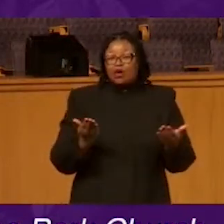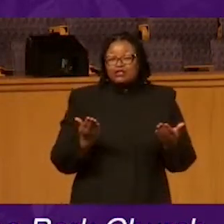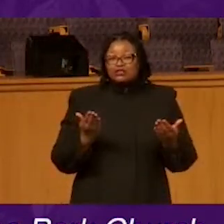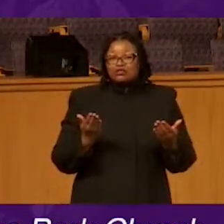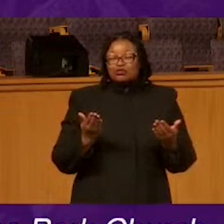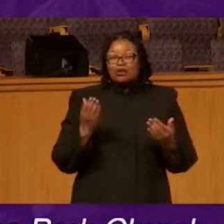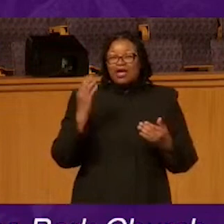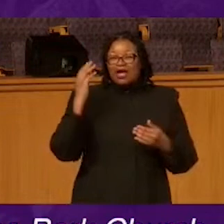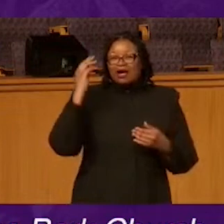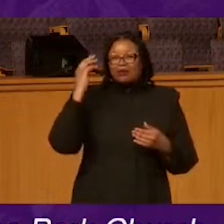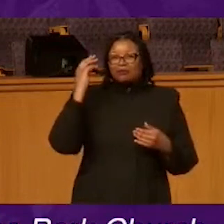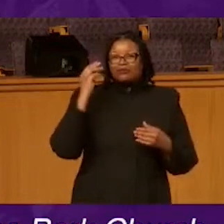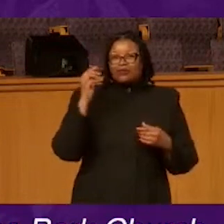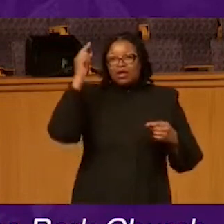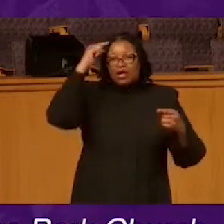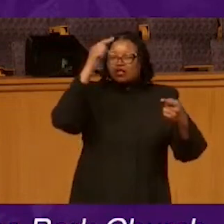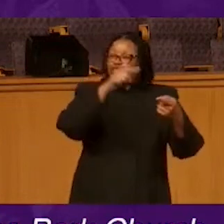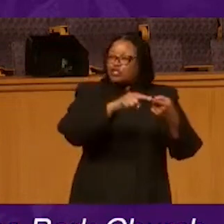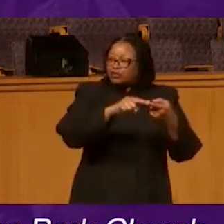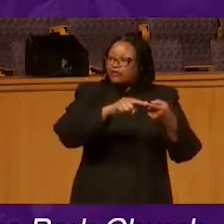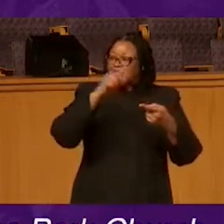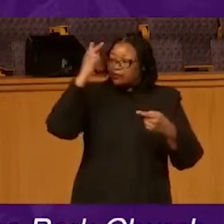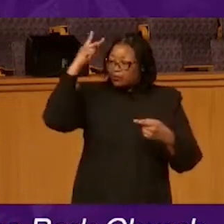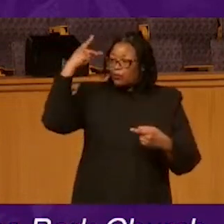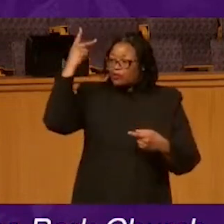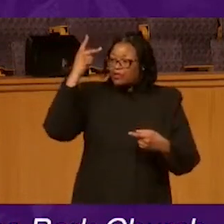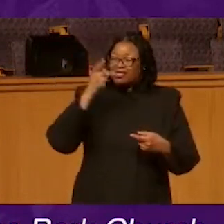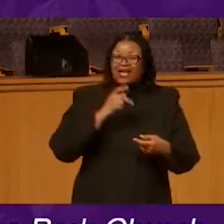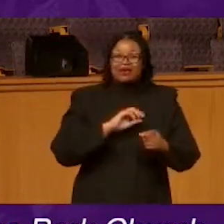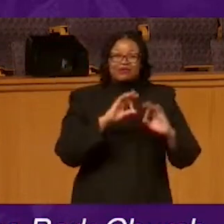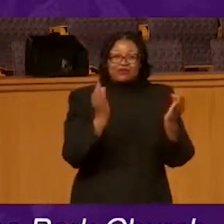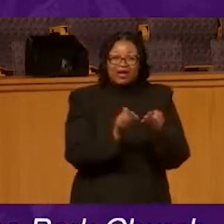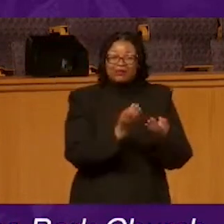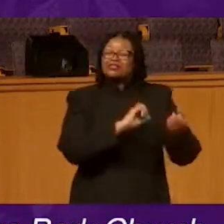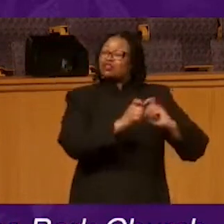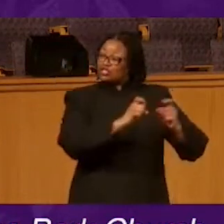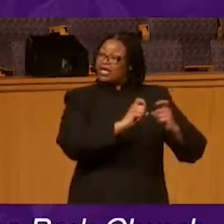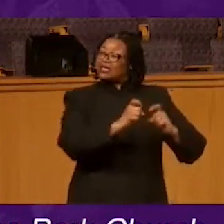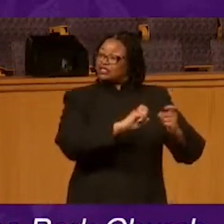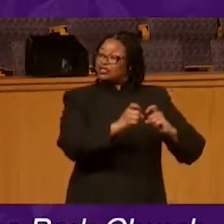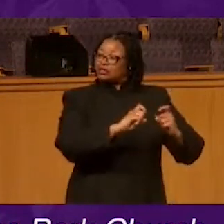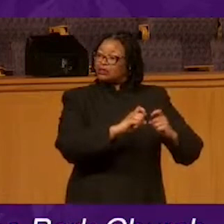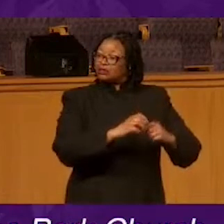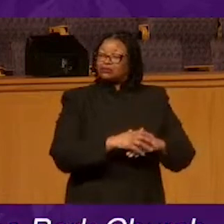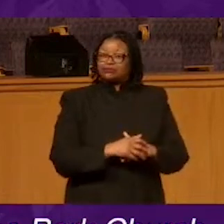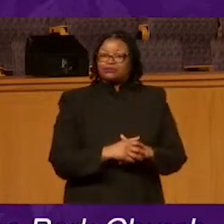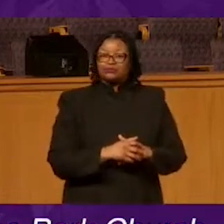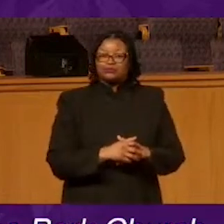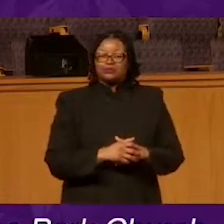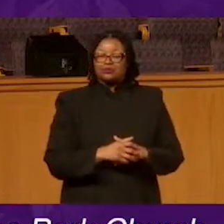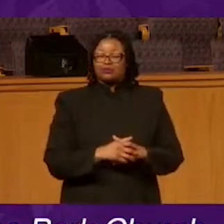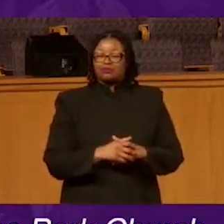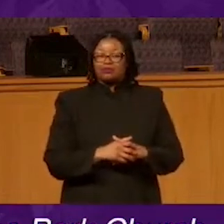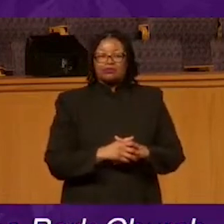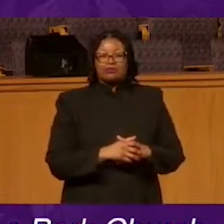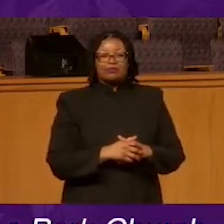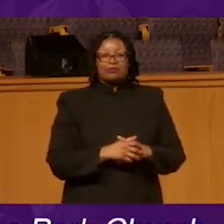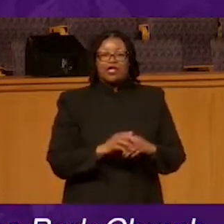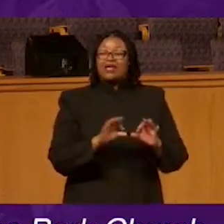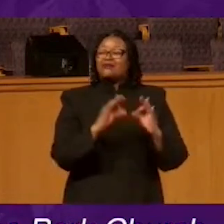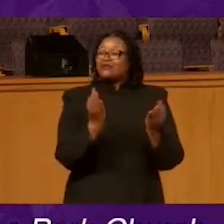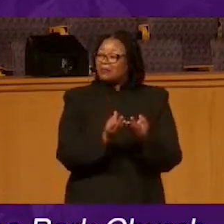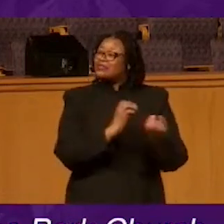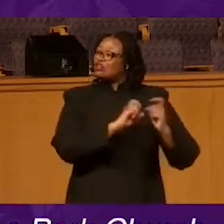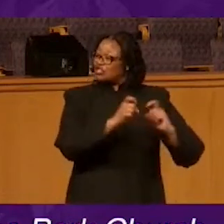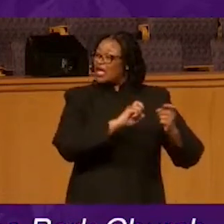in the world, families are challenging. Tell your neighbor, they are challenging. They